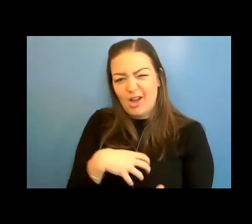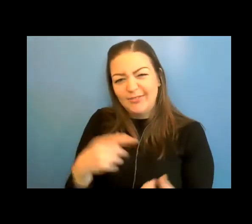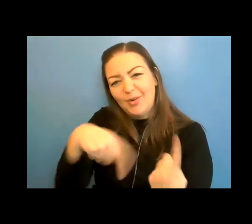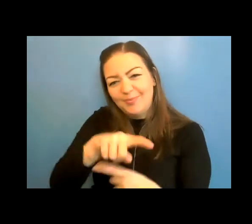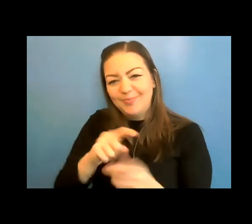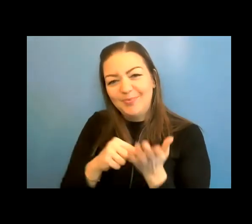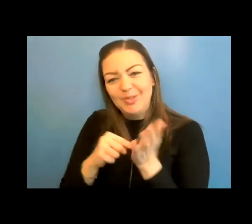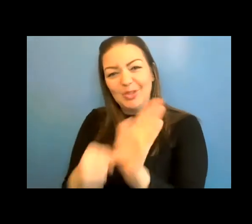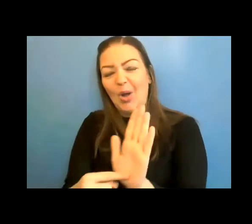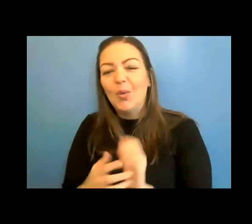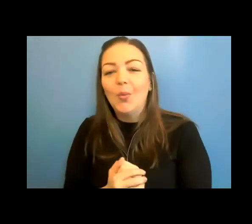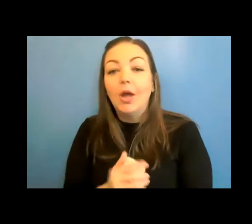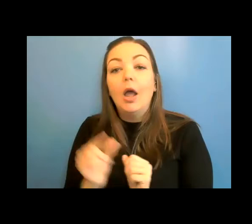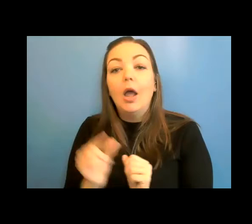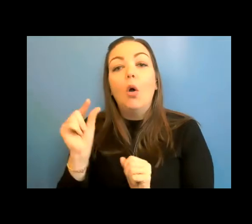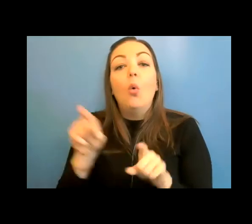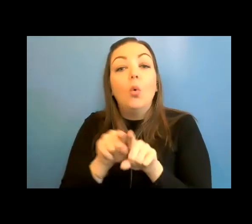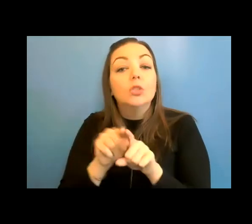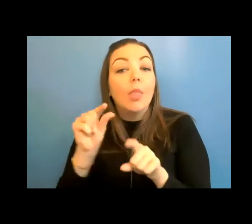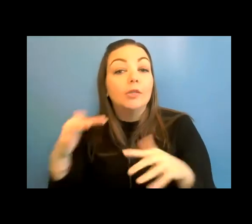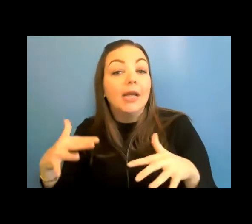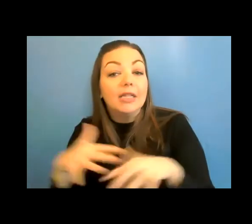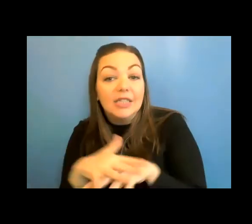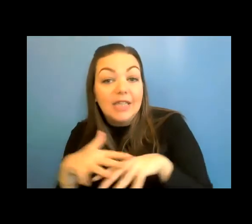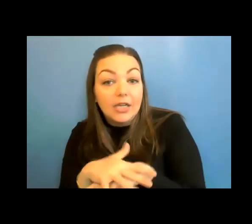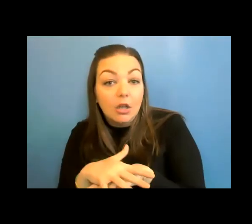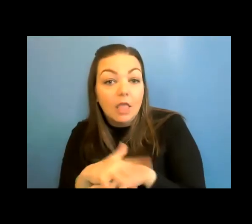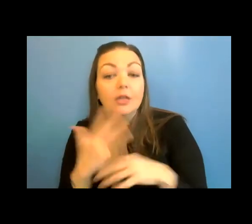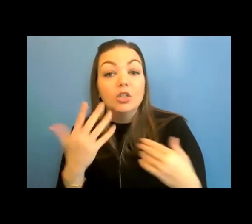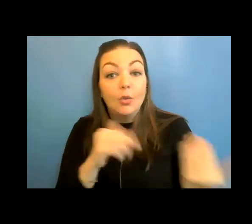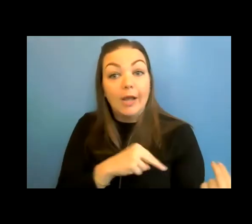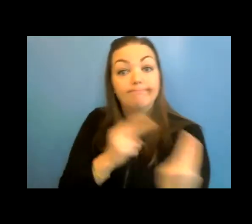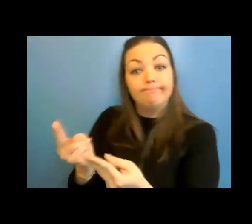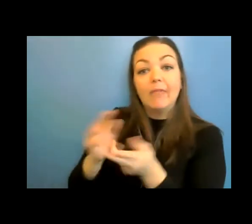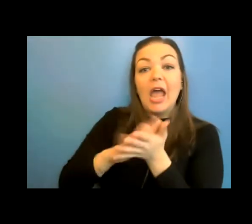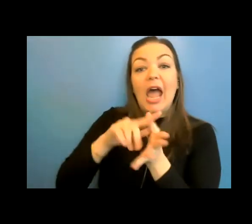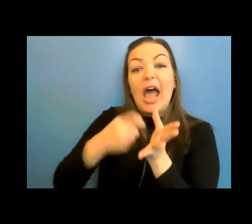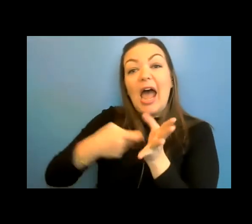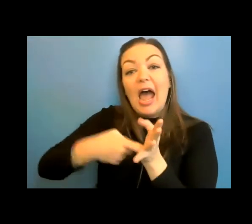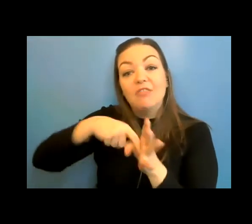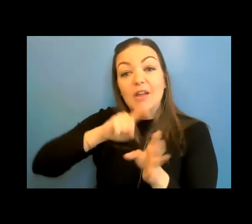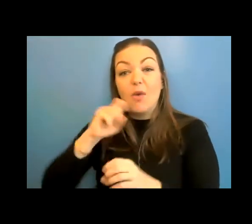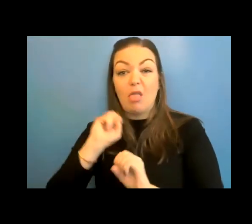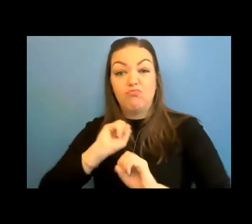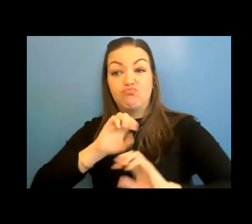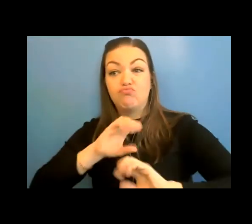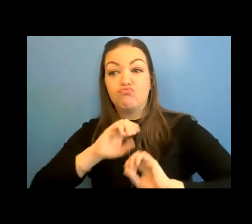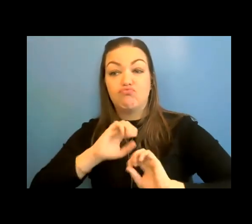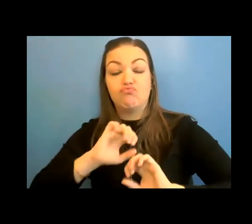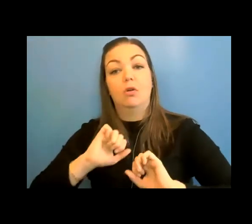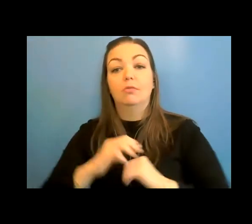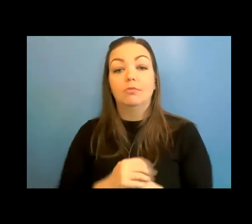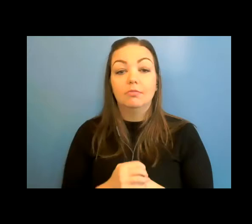displays a bit of our intersectional approach, and Harry's going to pop on now and tell you a little bit more about that from Unlimited's